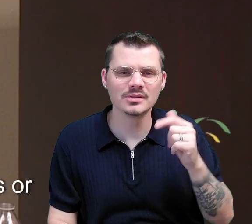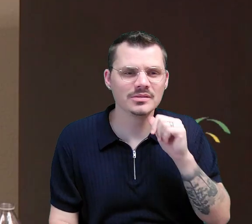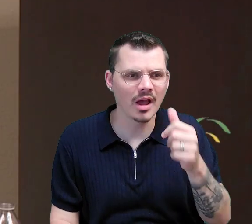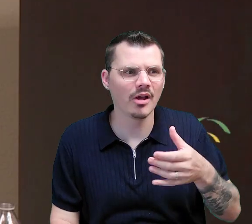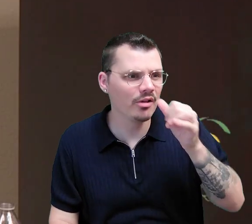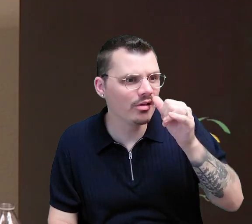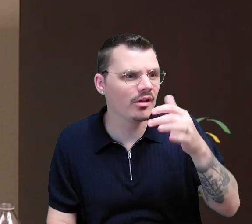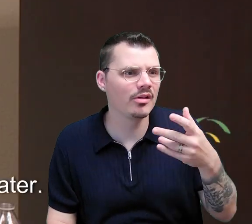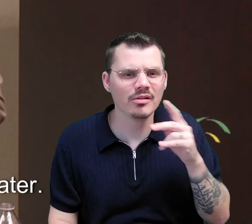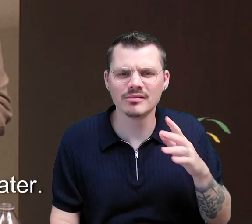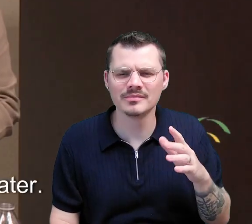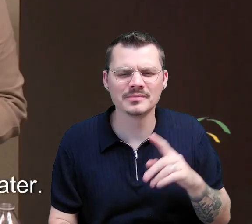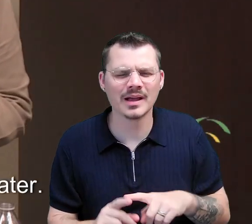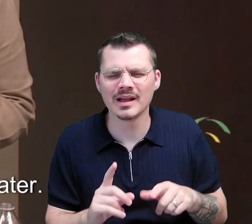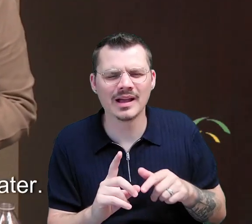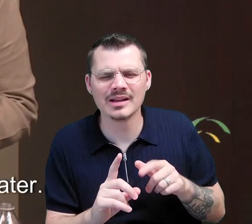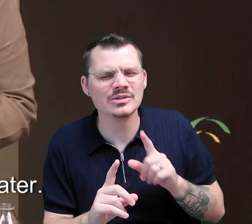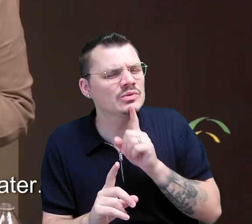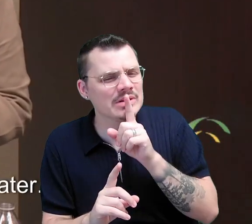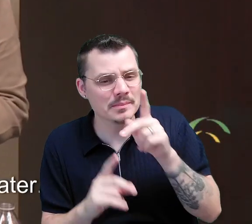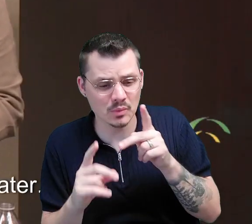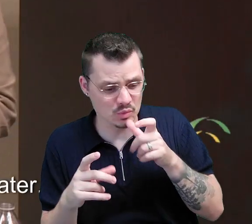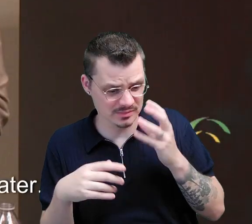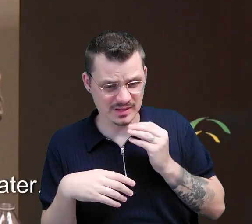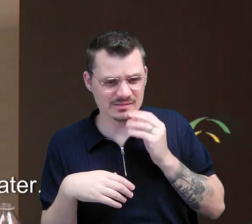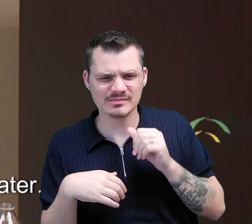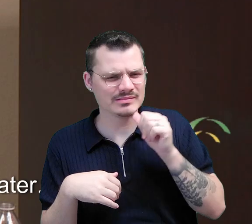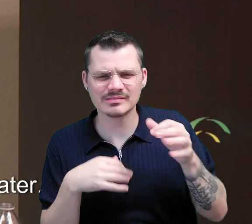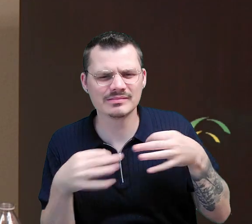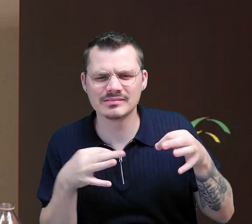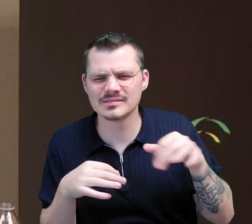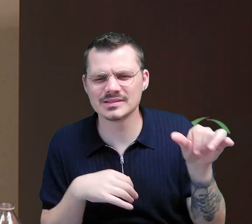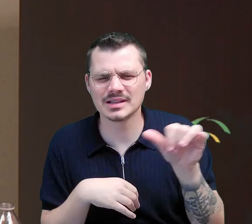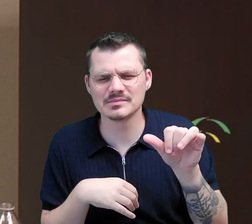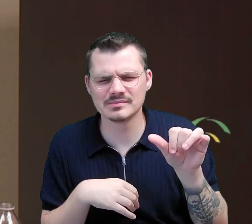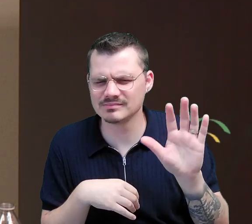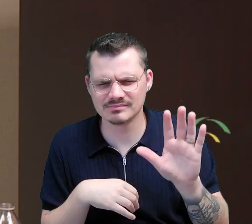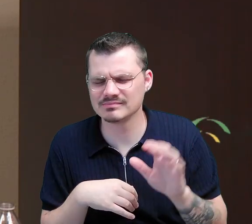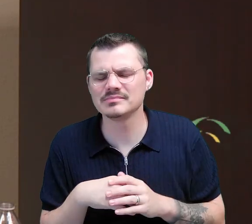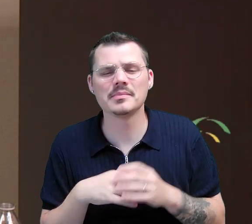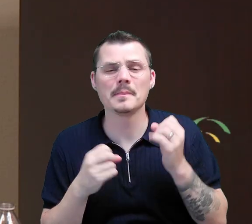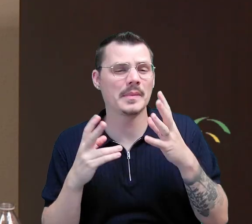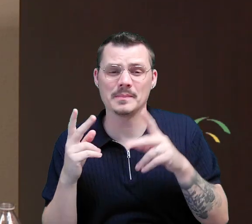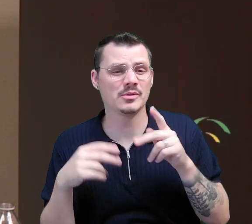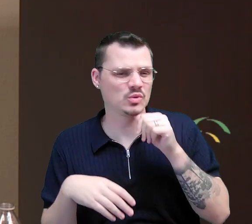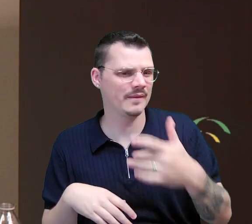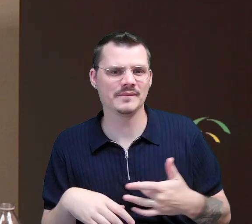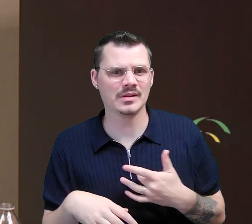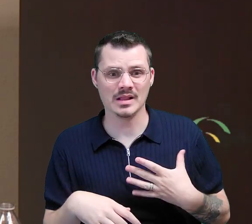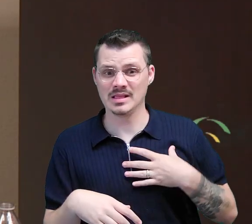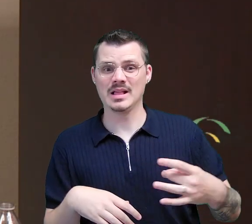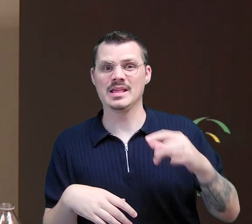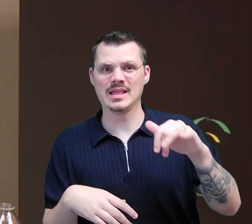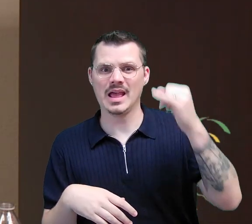calories or what have you. It's not really how people describe it later. Most people don't like the